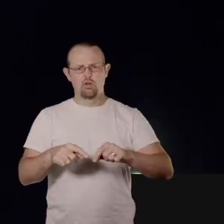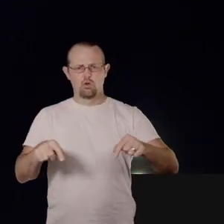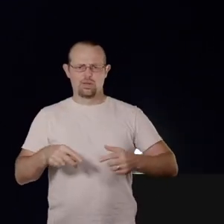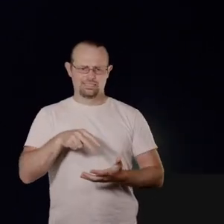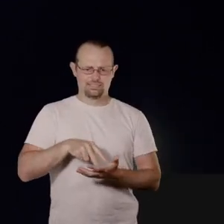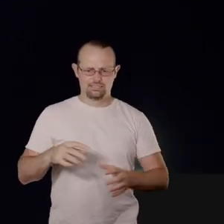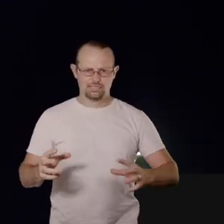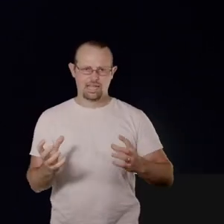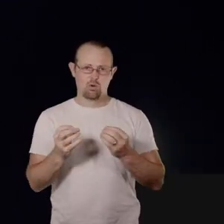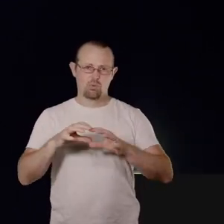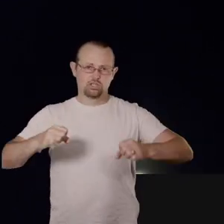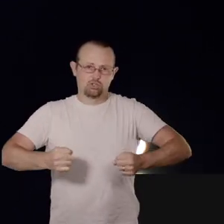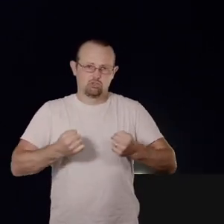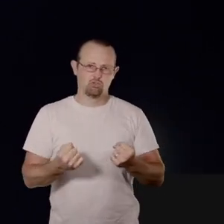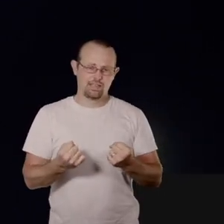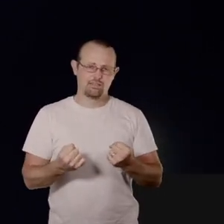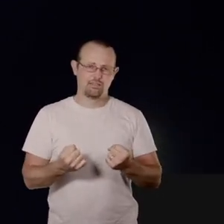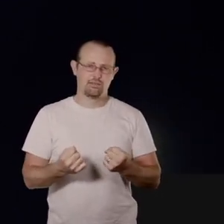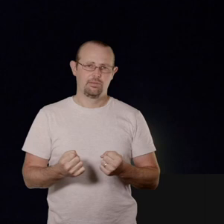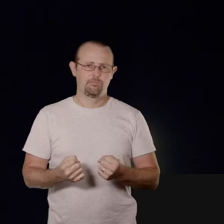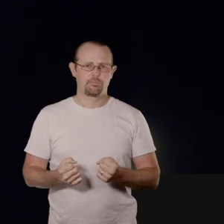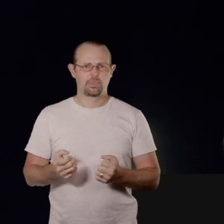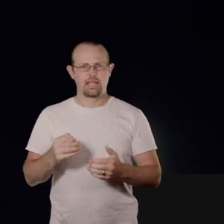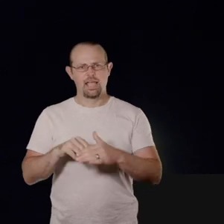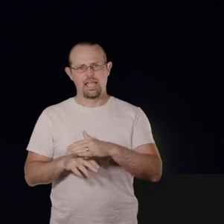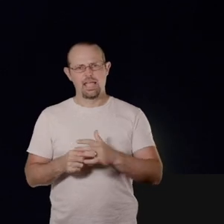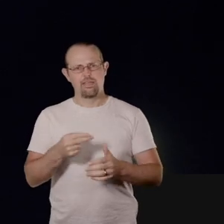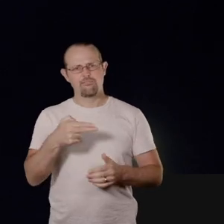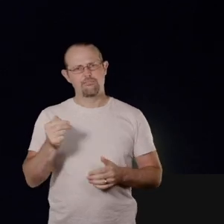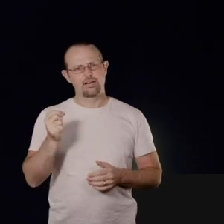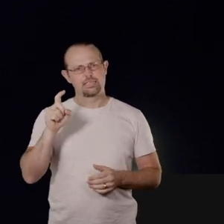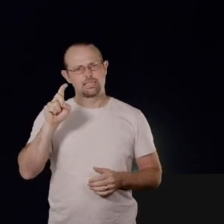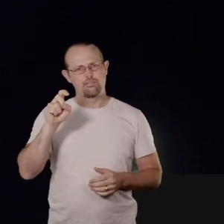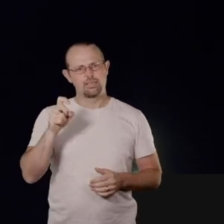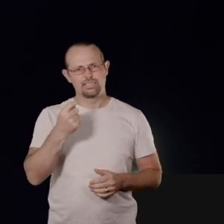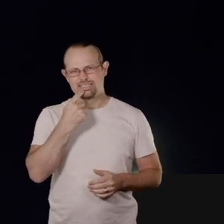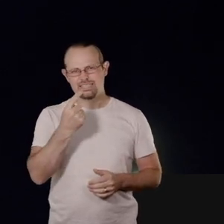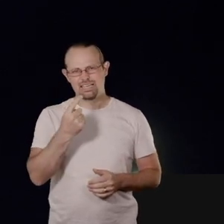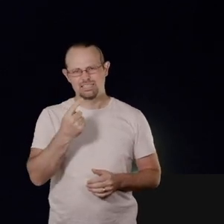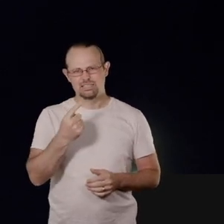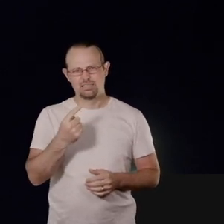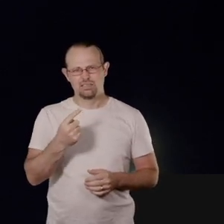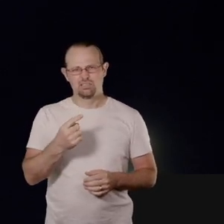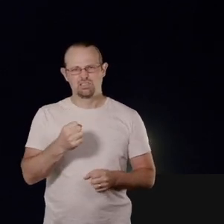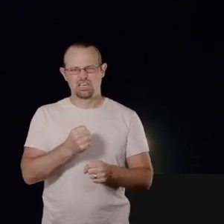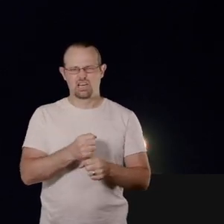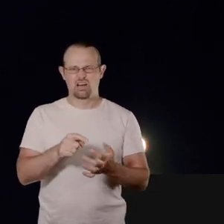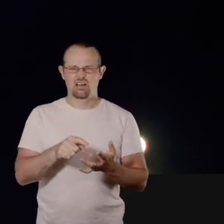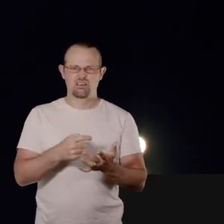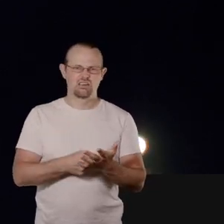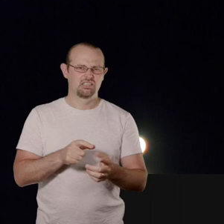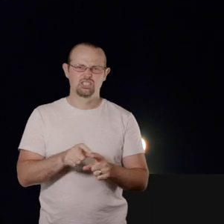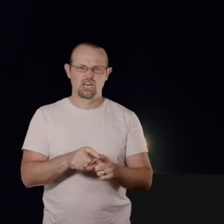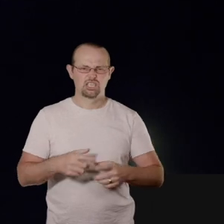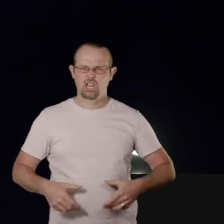strength. When we find there in verse 11 that they were to gird their loins, it means the small of their back, the slender part